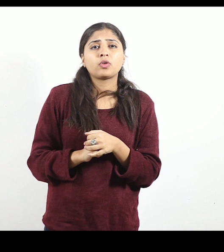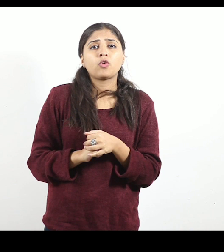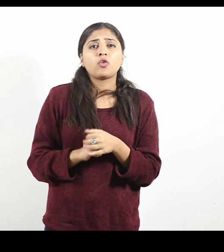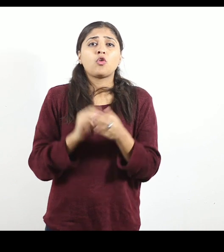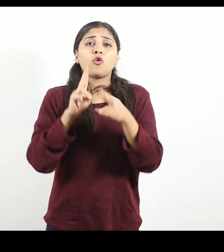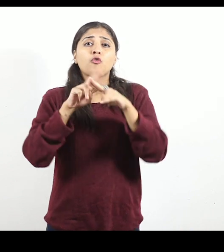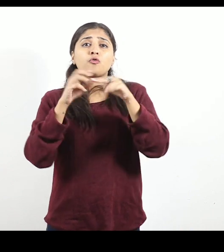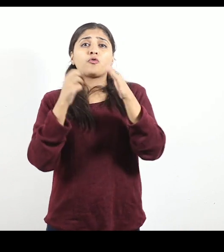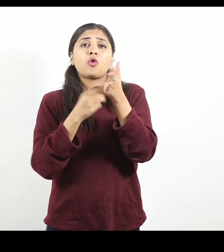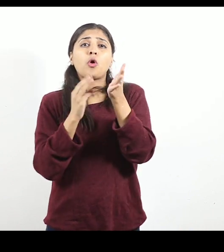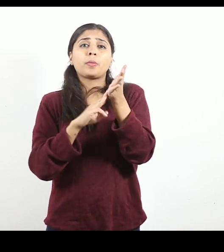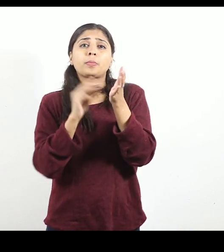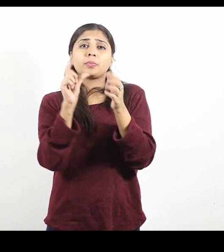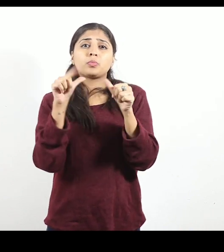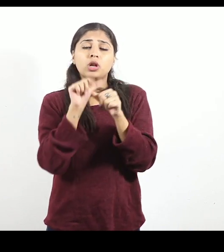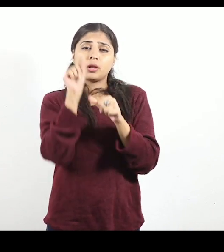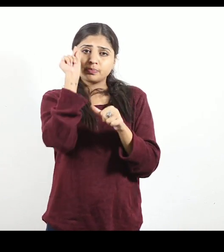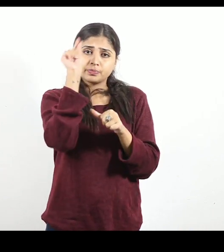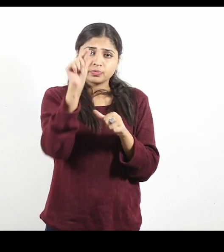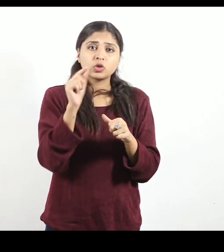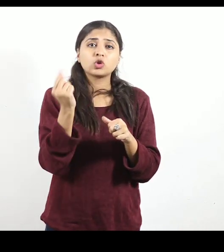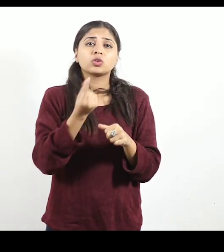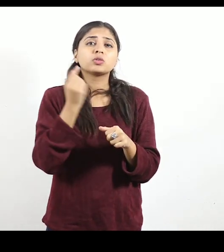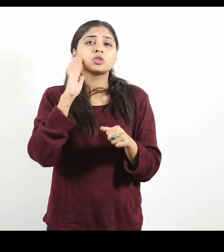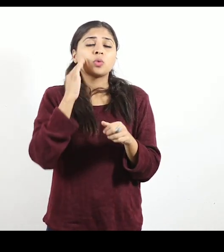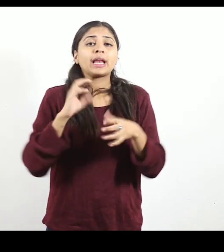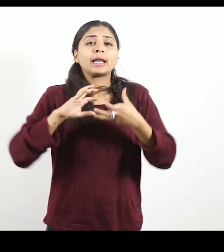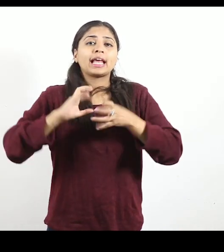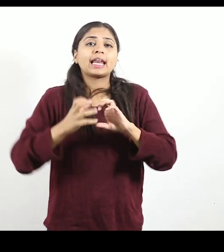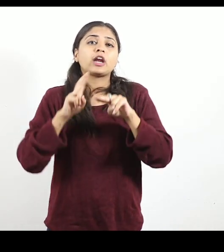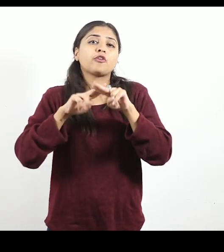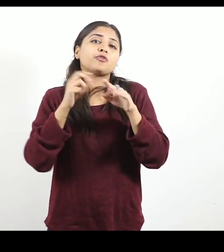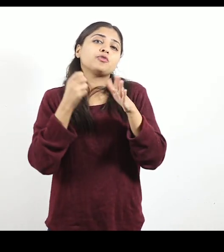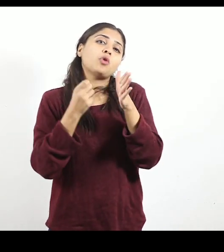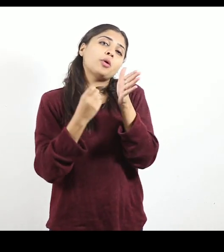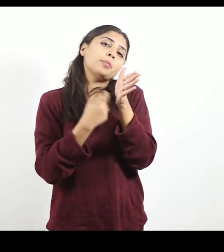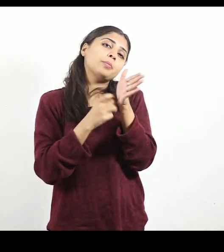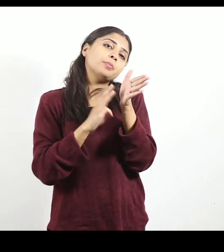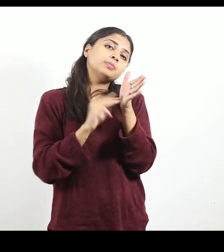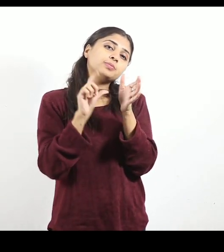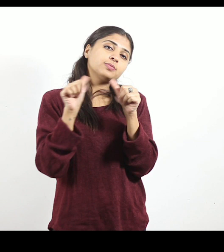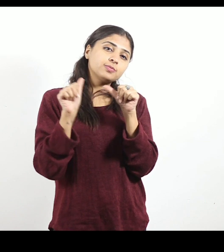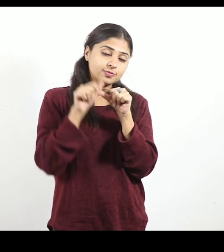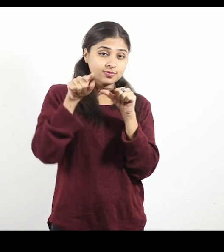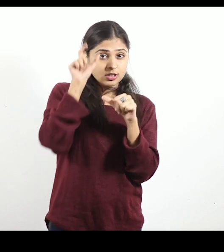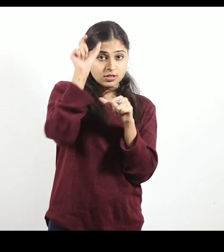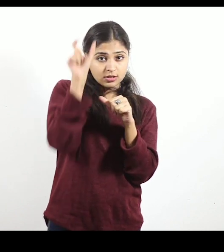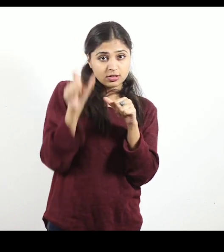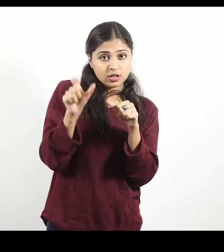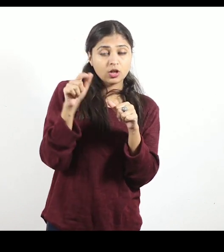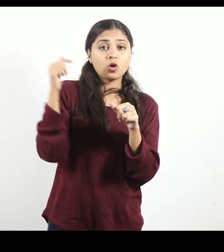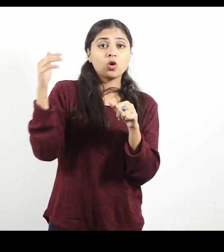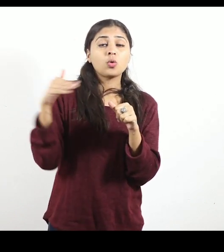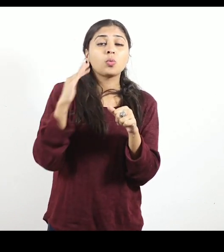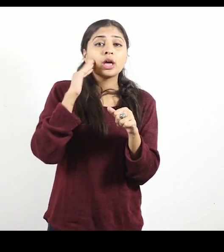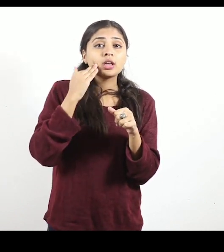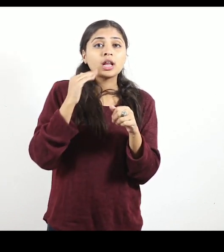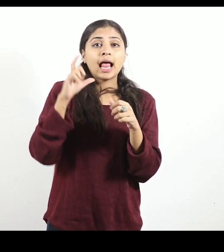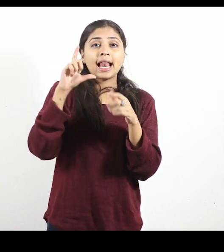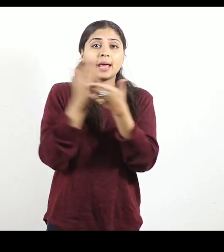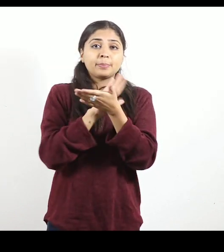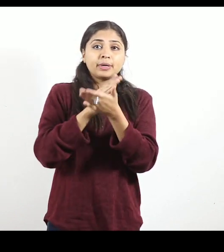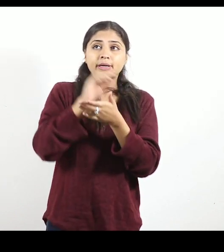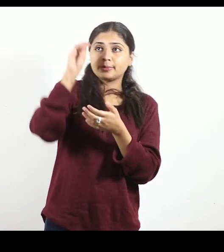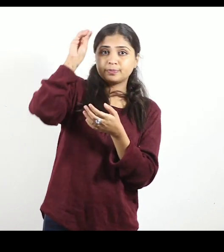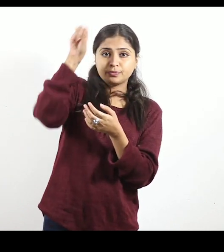Formula tabs. This tab has commands which are to be used when creating formulas. This tab holds an immense